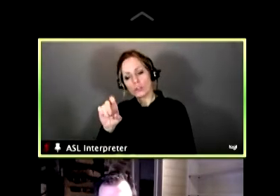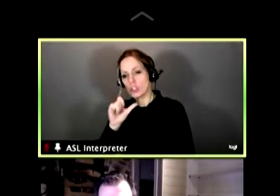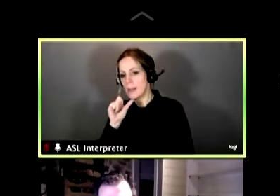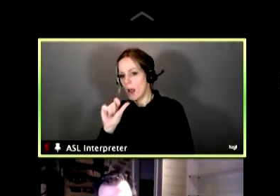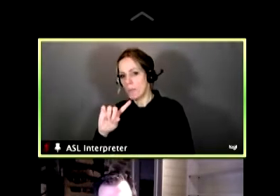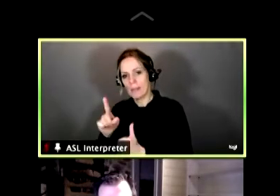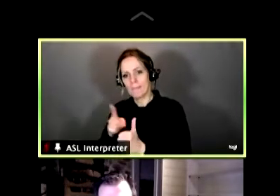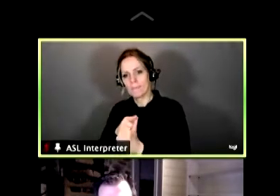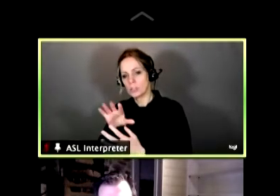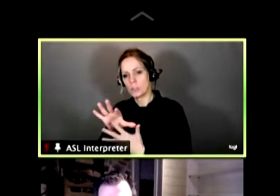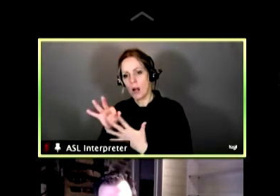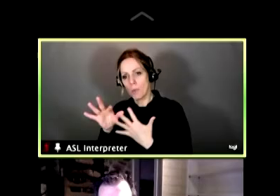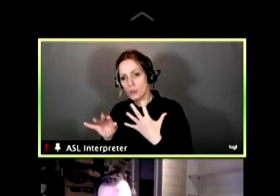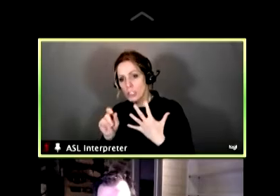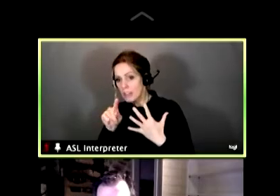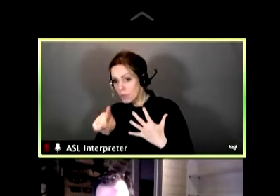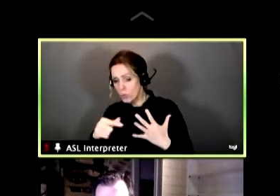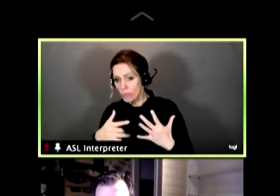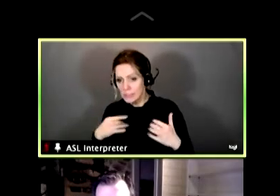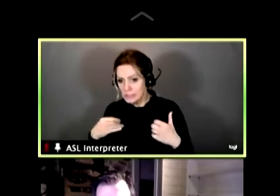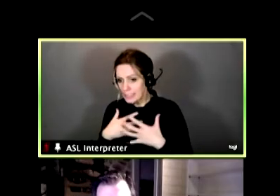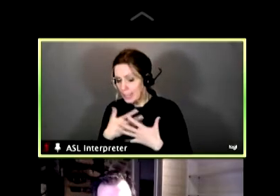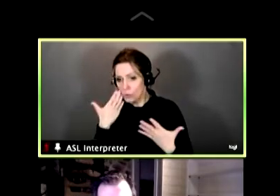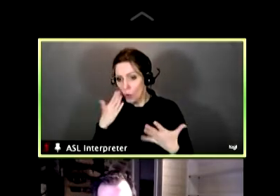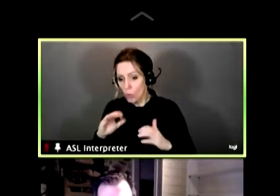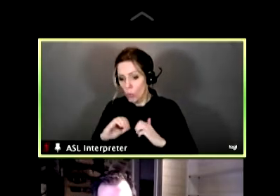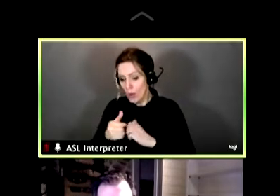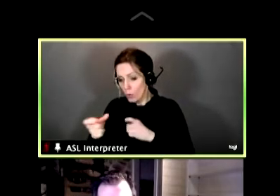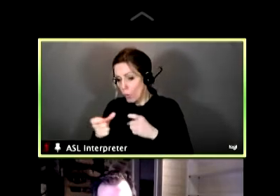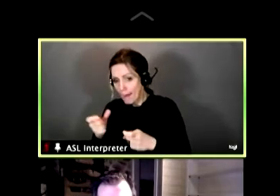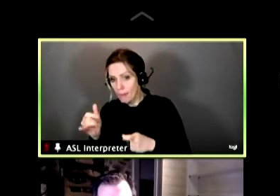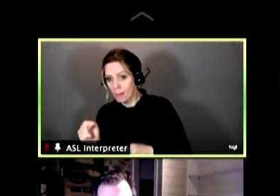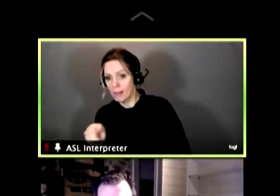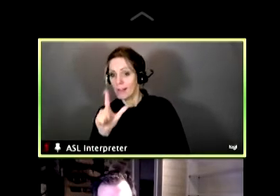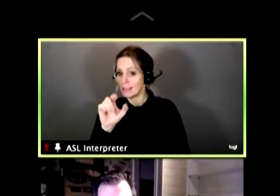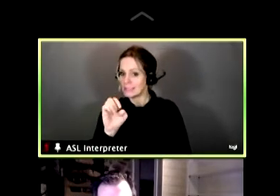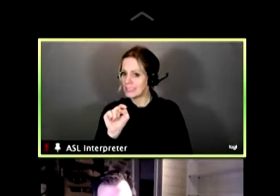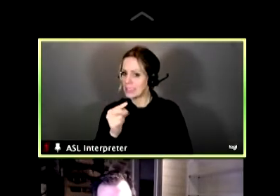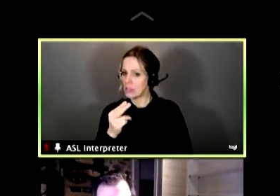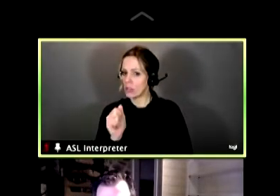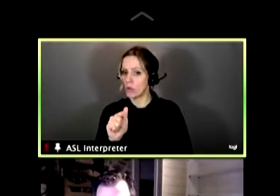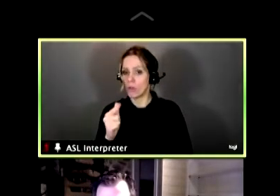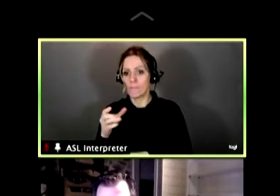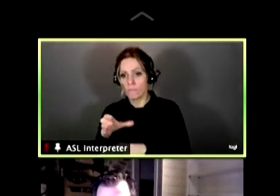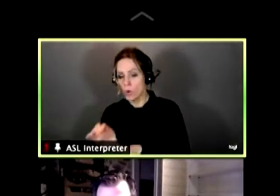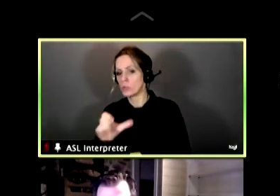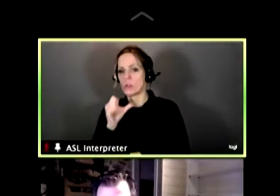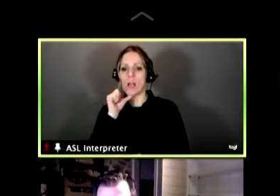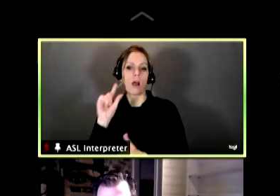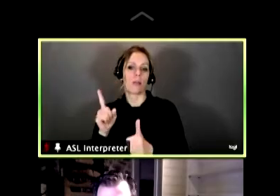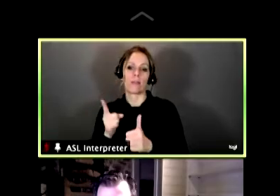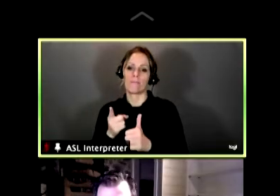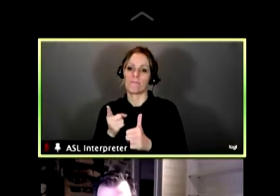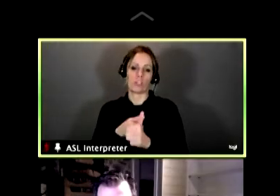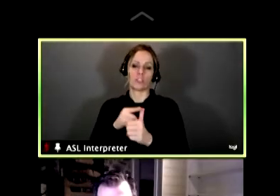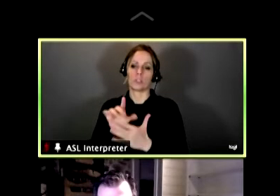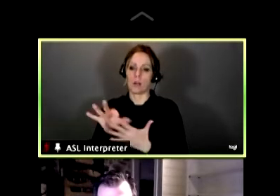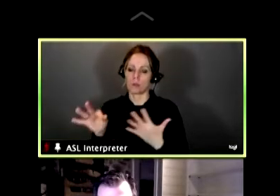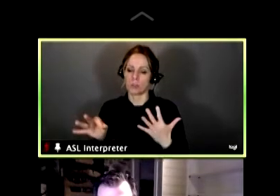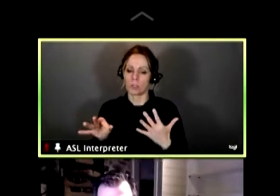it. That should not be your first option. There needs to be ongoing training